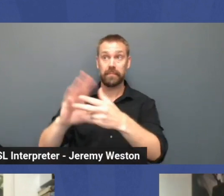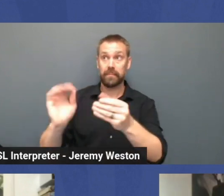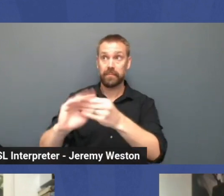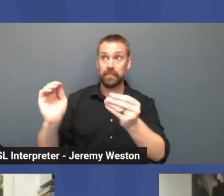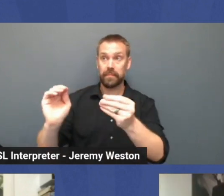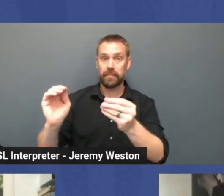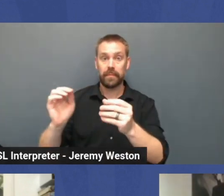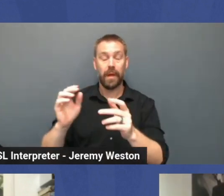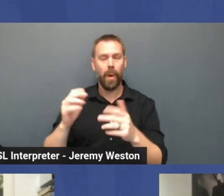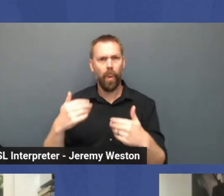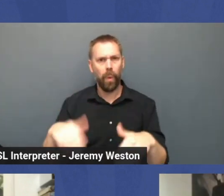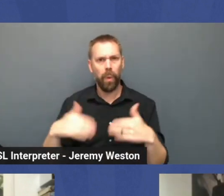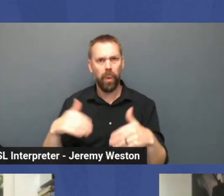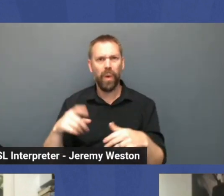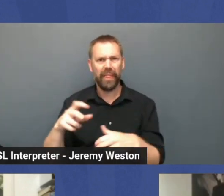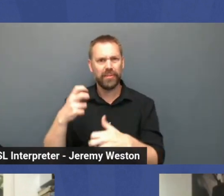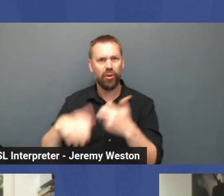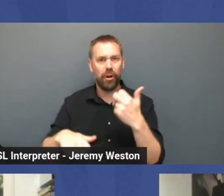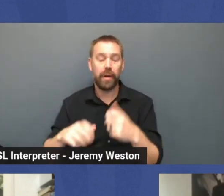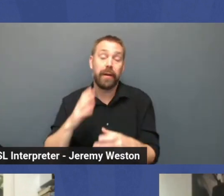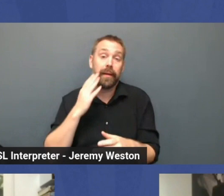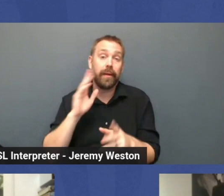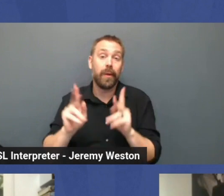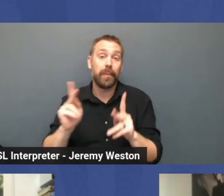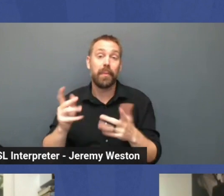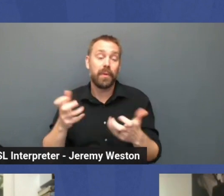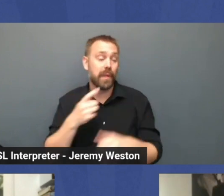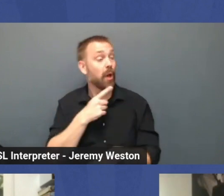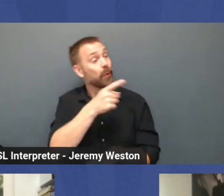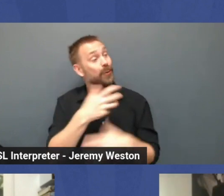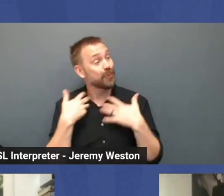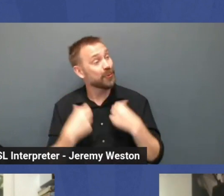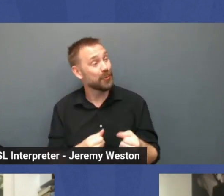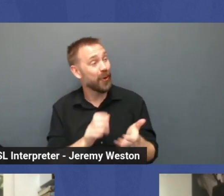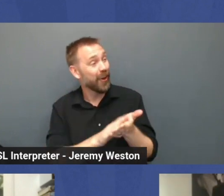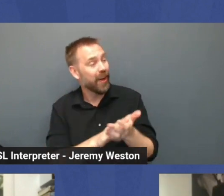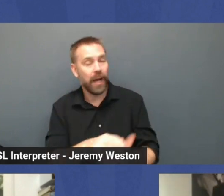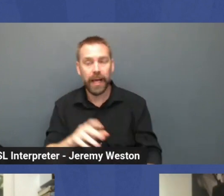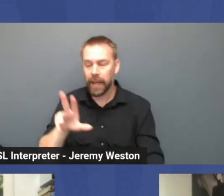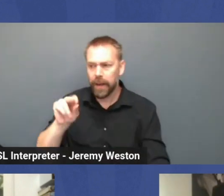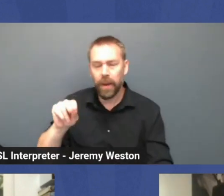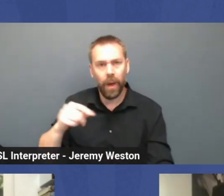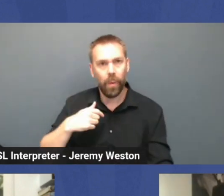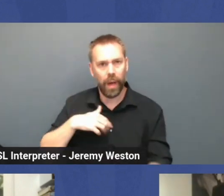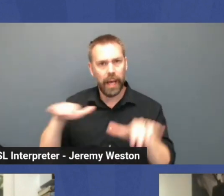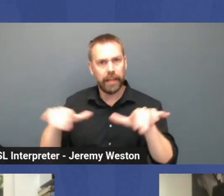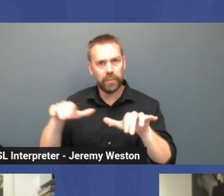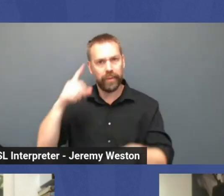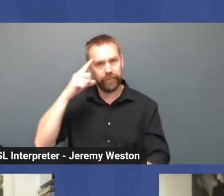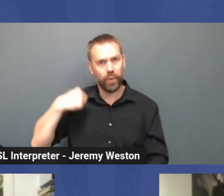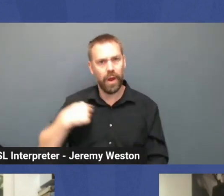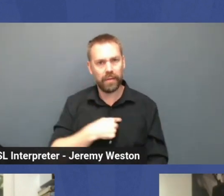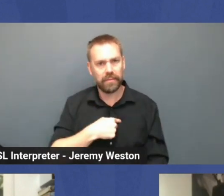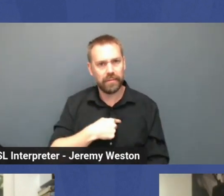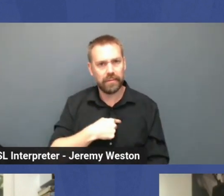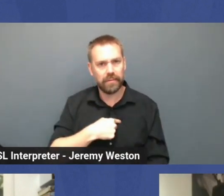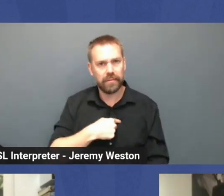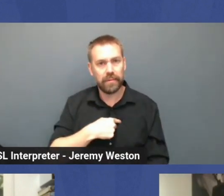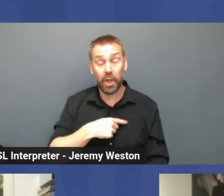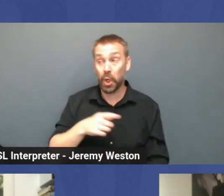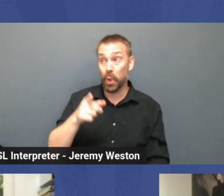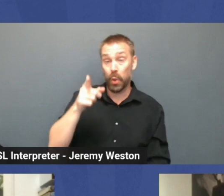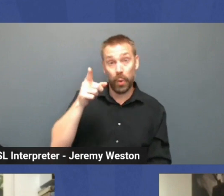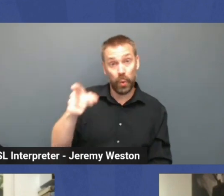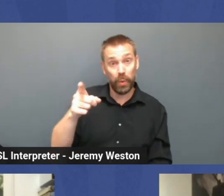They love to say, well, you're just strong, Olivia. That's why you did it. No, I did it for us. I don't need you to be the person speaking right